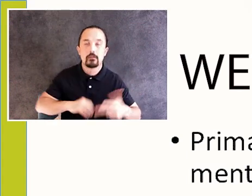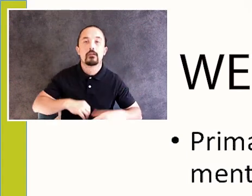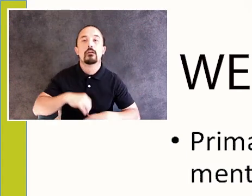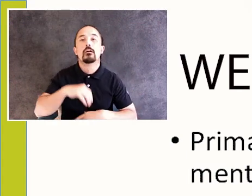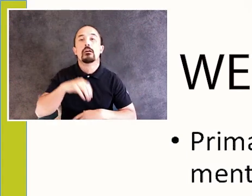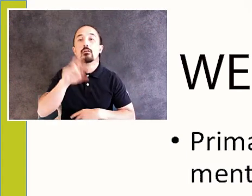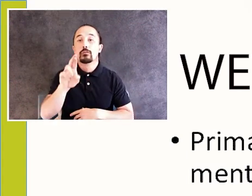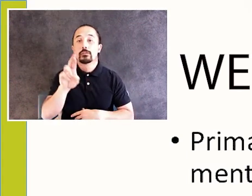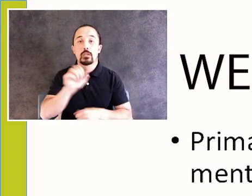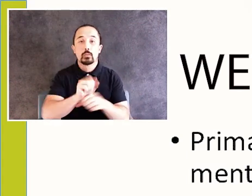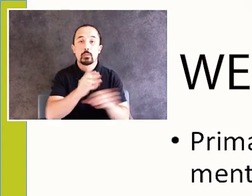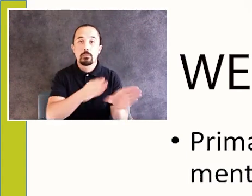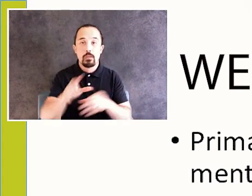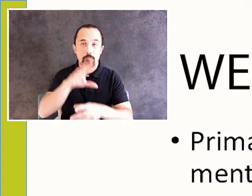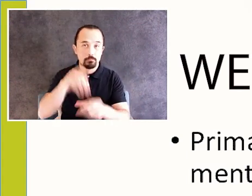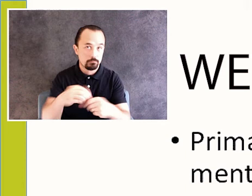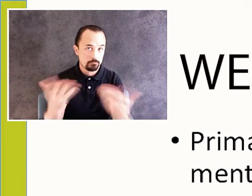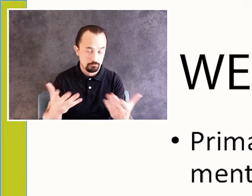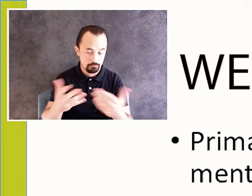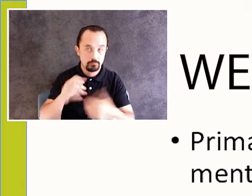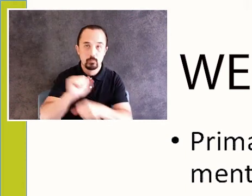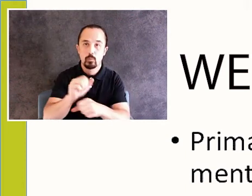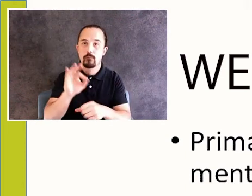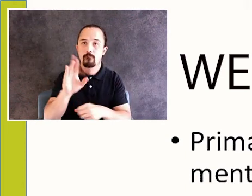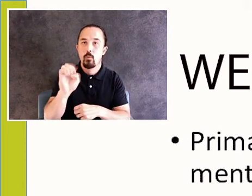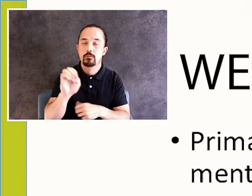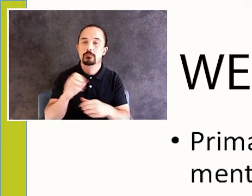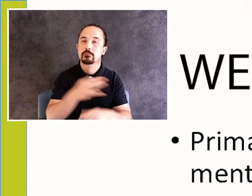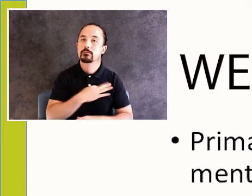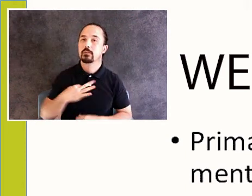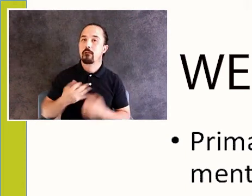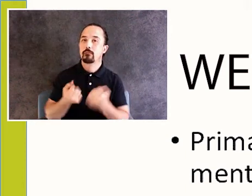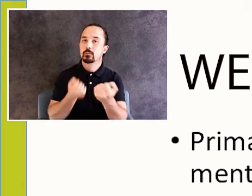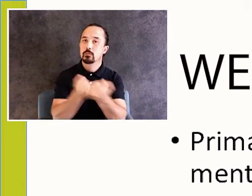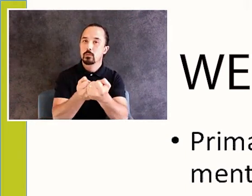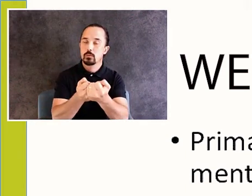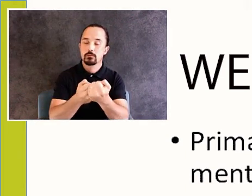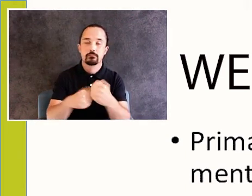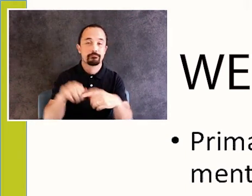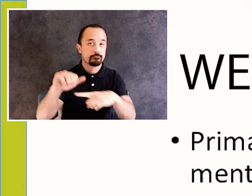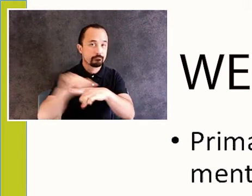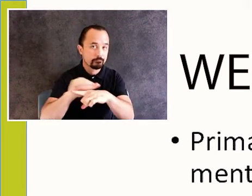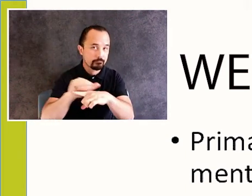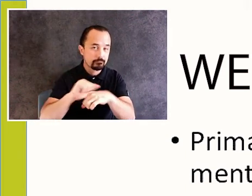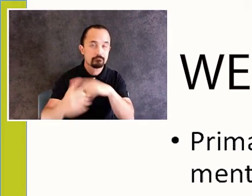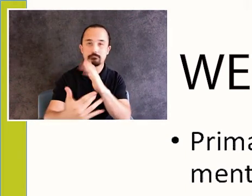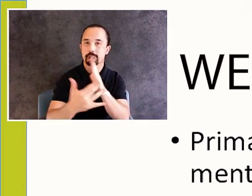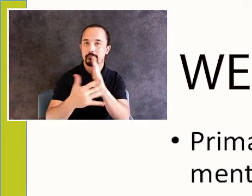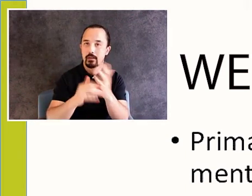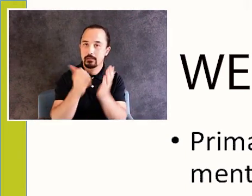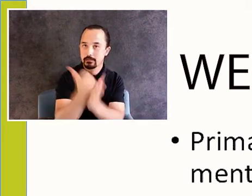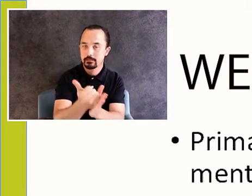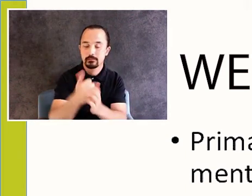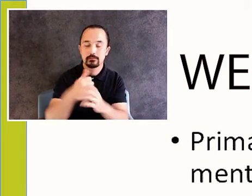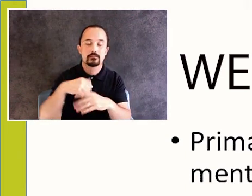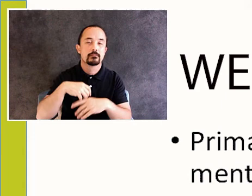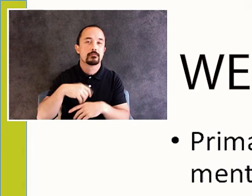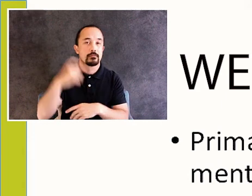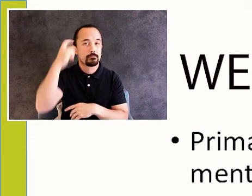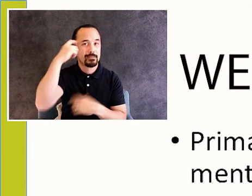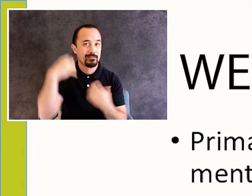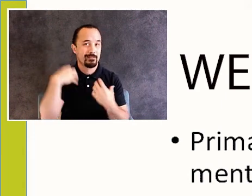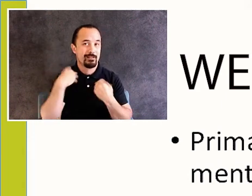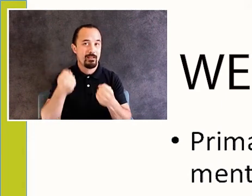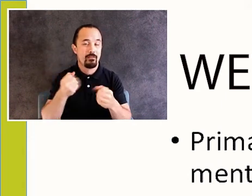Riverside's work plans include workforce staffing support, training and technical assistance, mental health